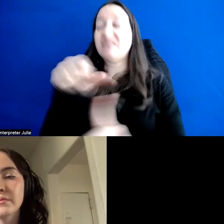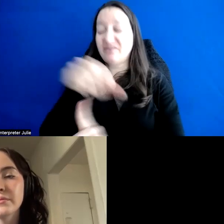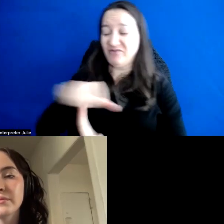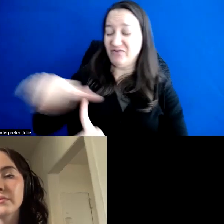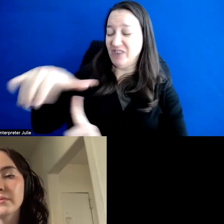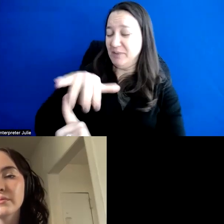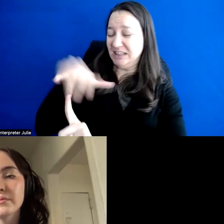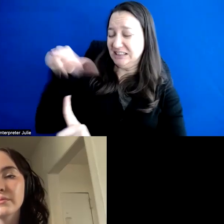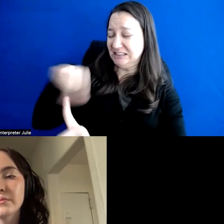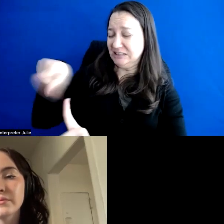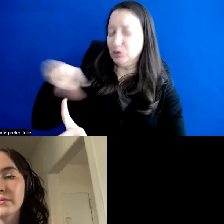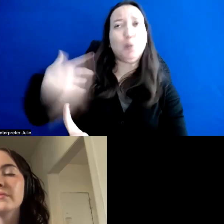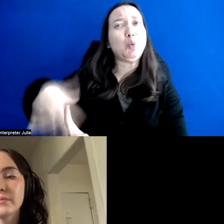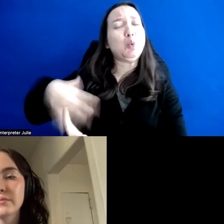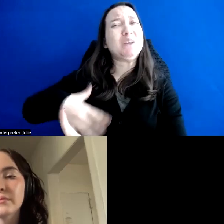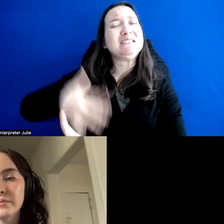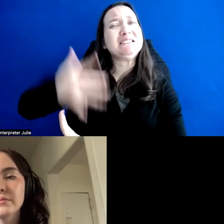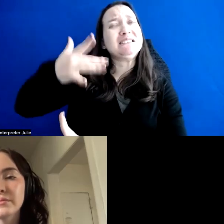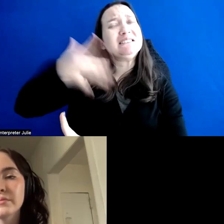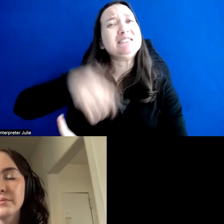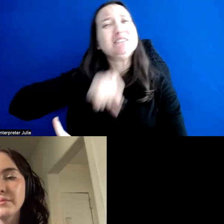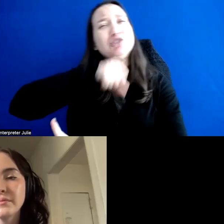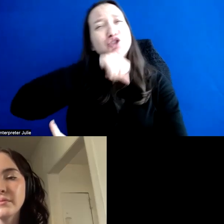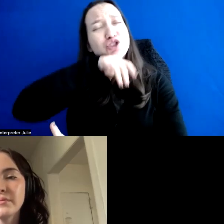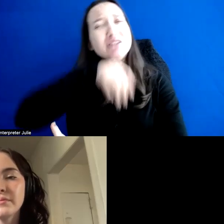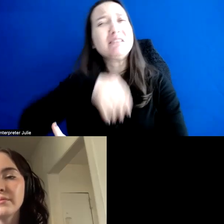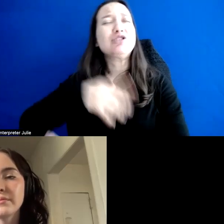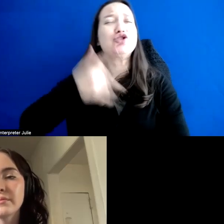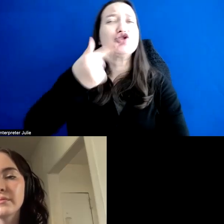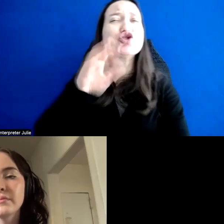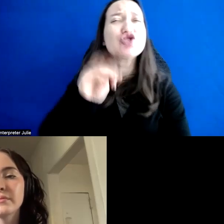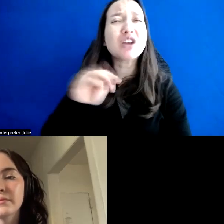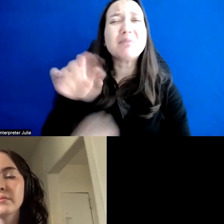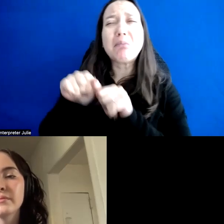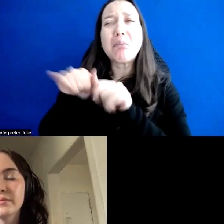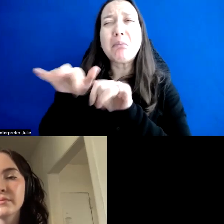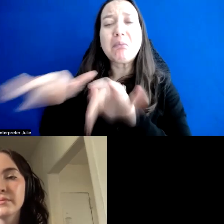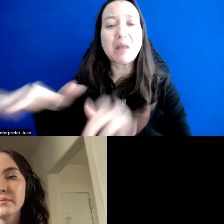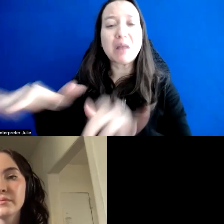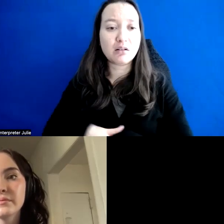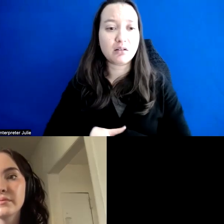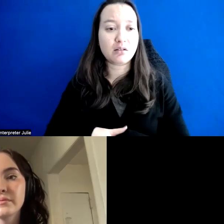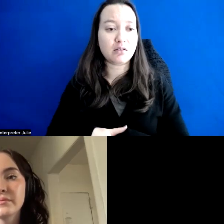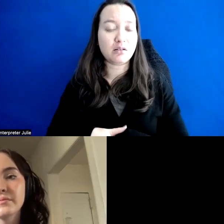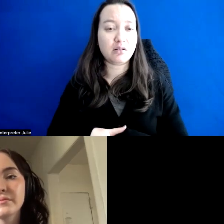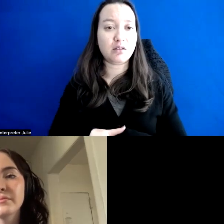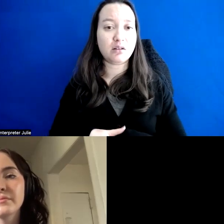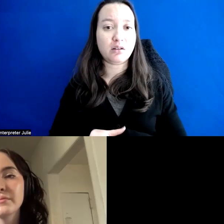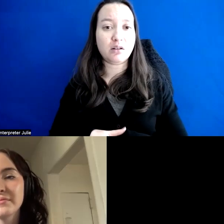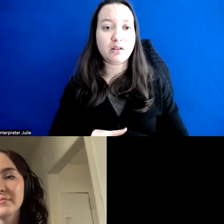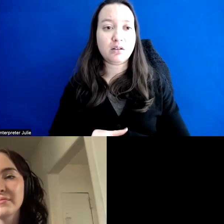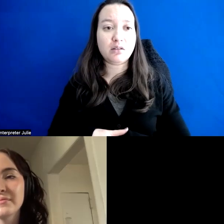which is sadly very rich in pathogens, only too rich in unnecessary pathogens as well.